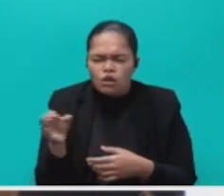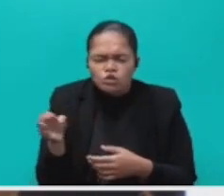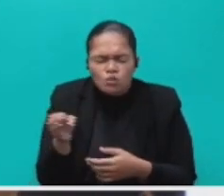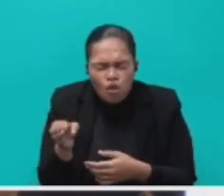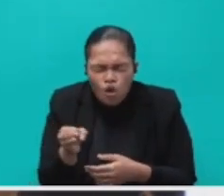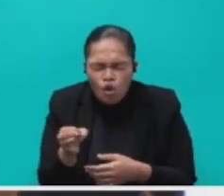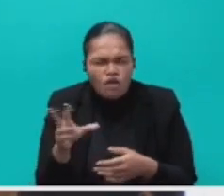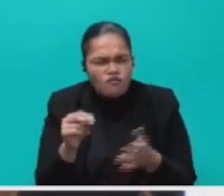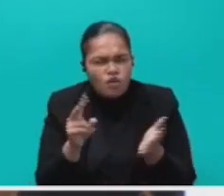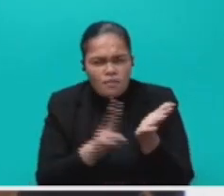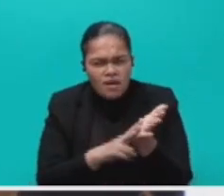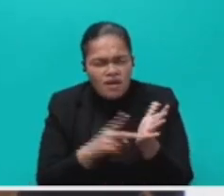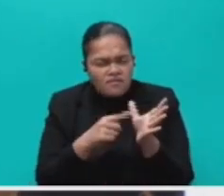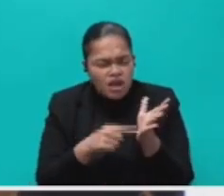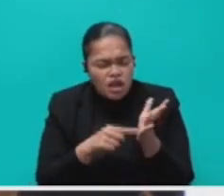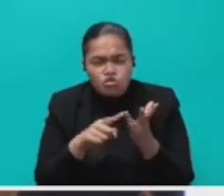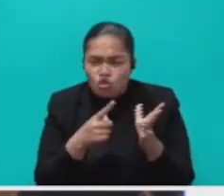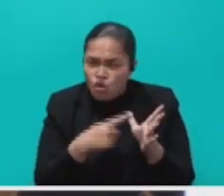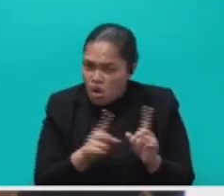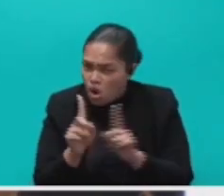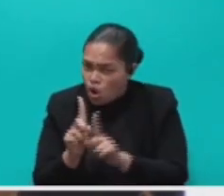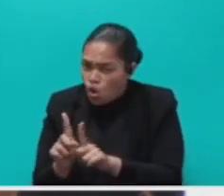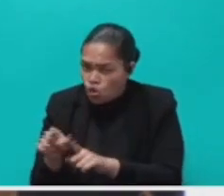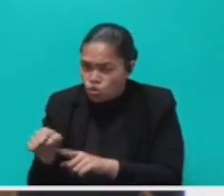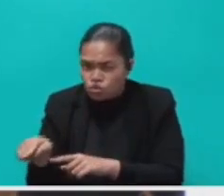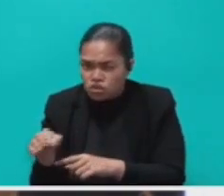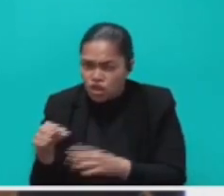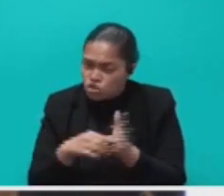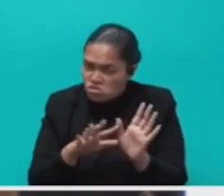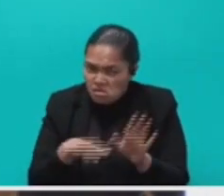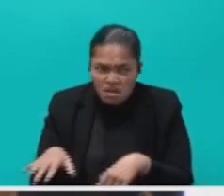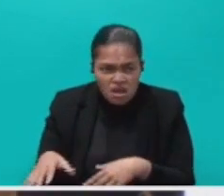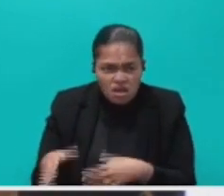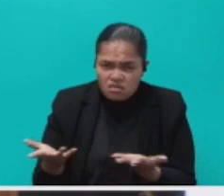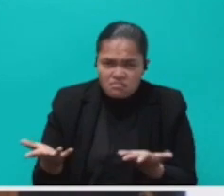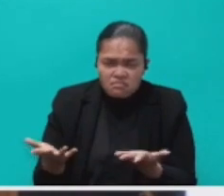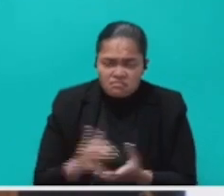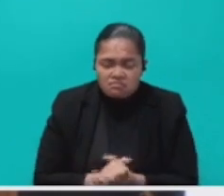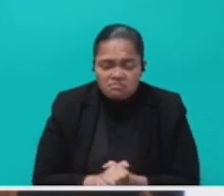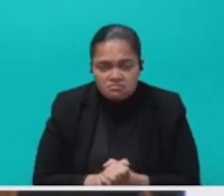in Vatoa, it's closer to Tonga than to Sua.